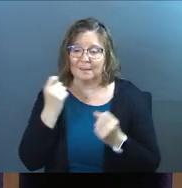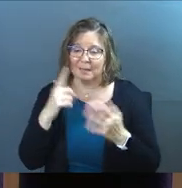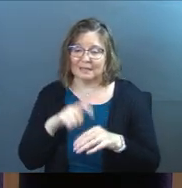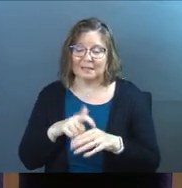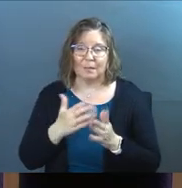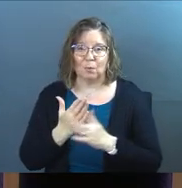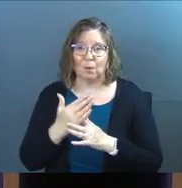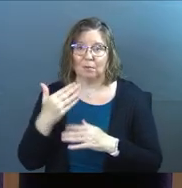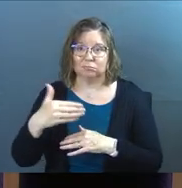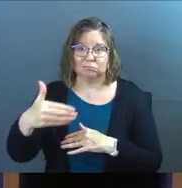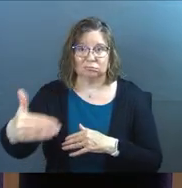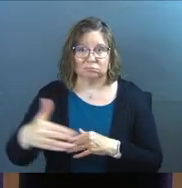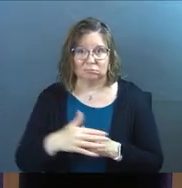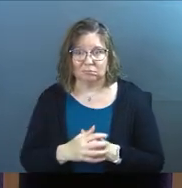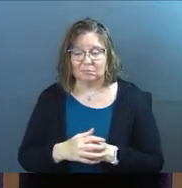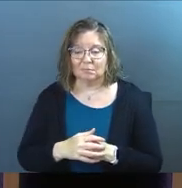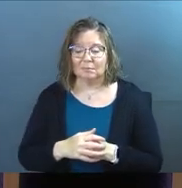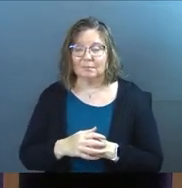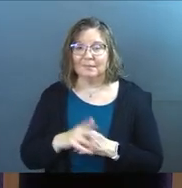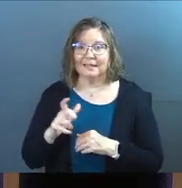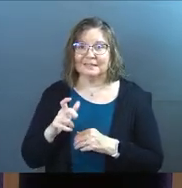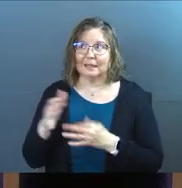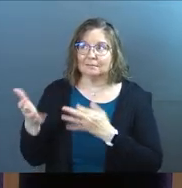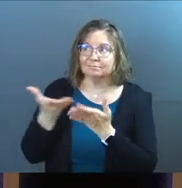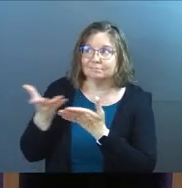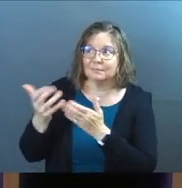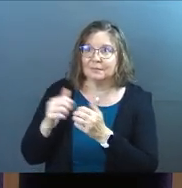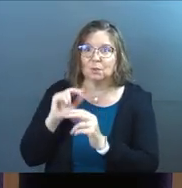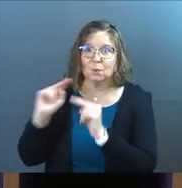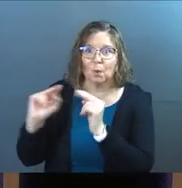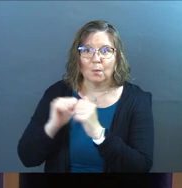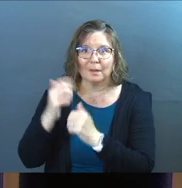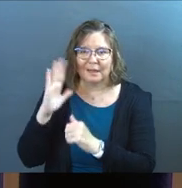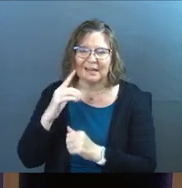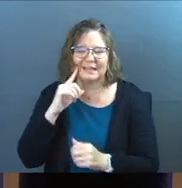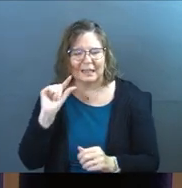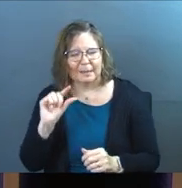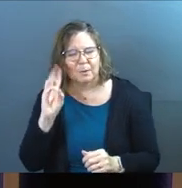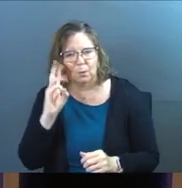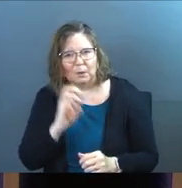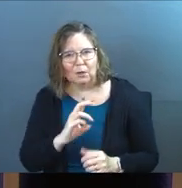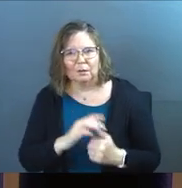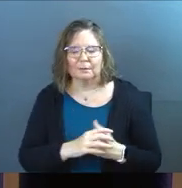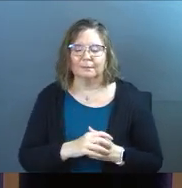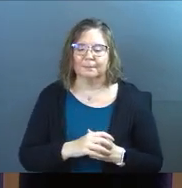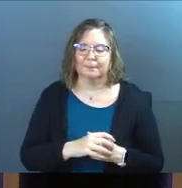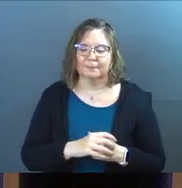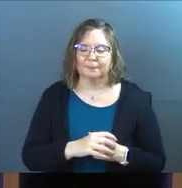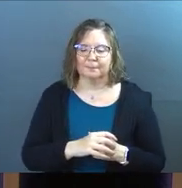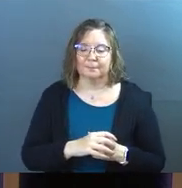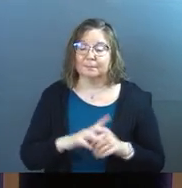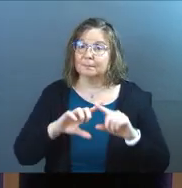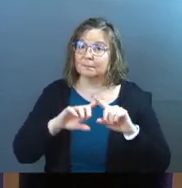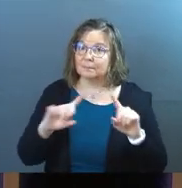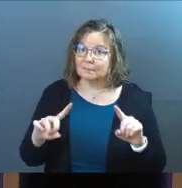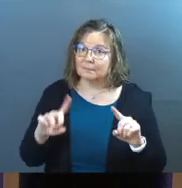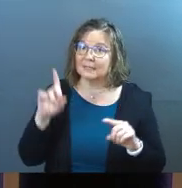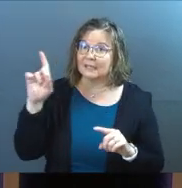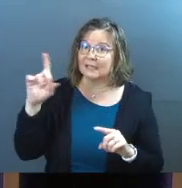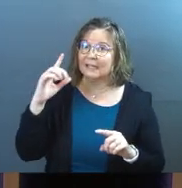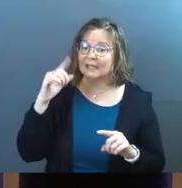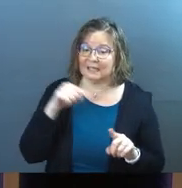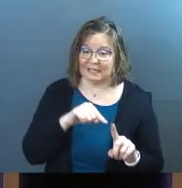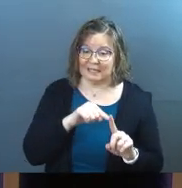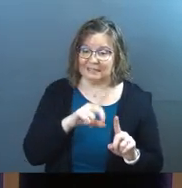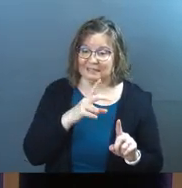times throughout the Psalms. It's like he's bartering with God. It's a little bit weird. I'll admit, it's a little bit weird. But he